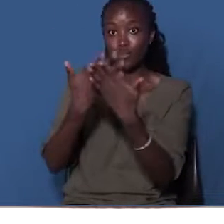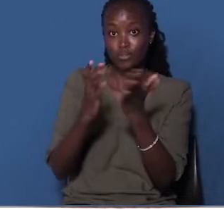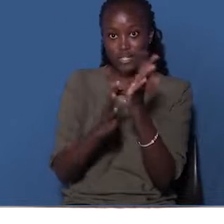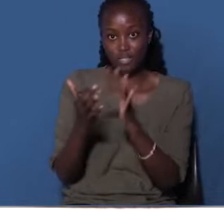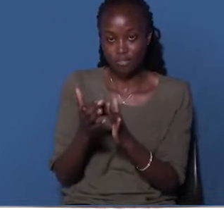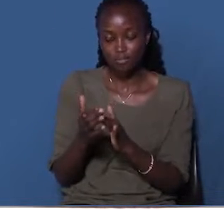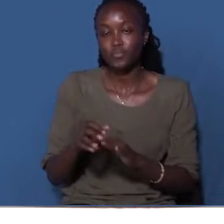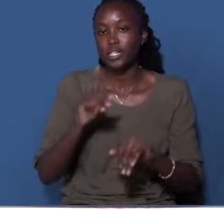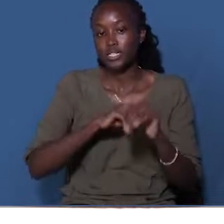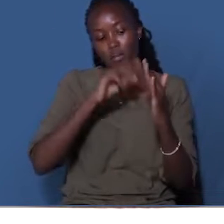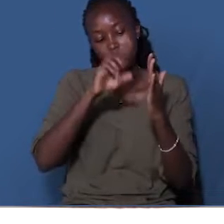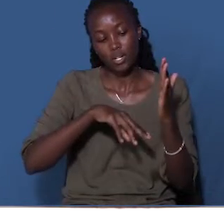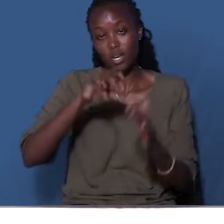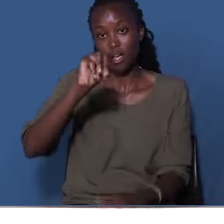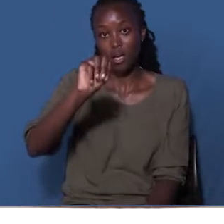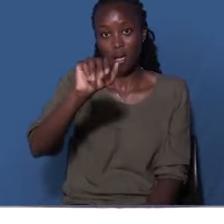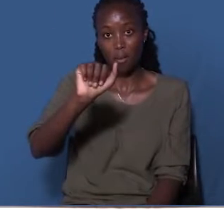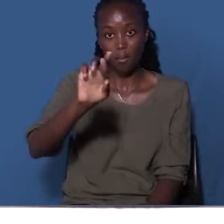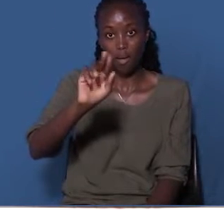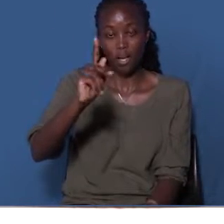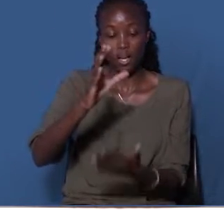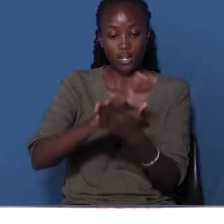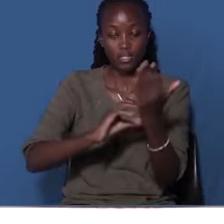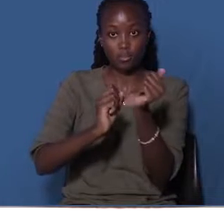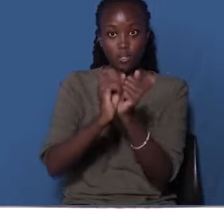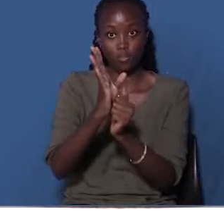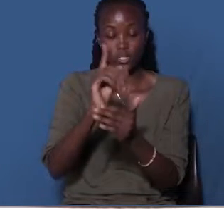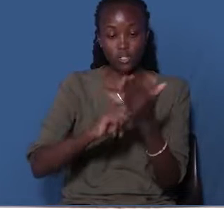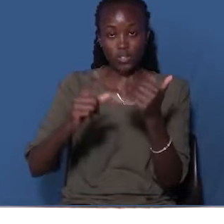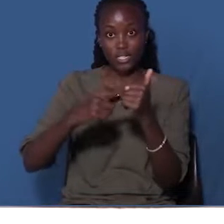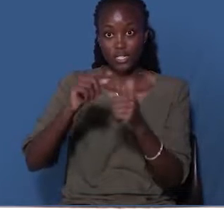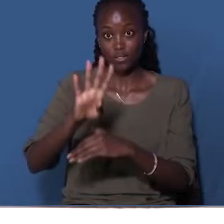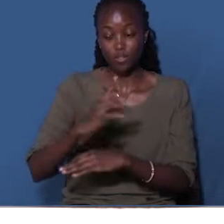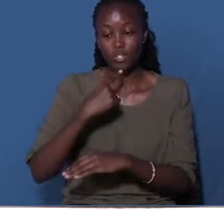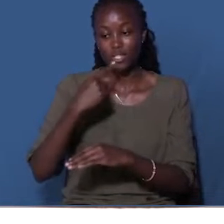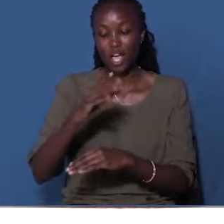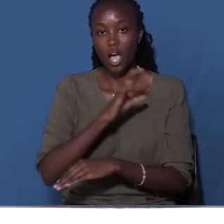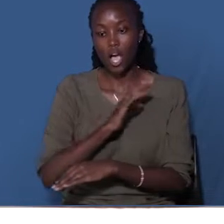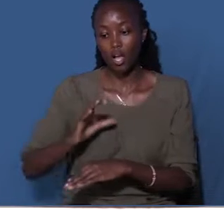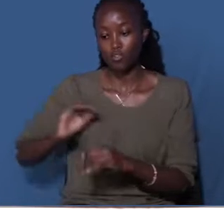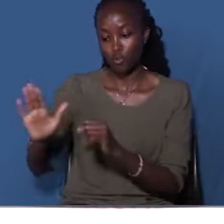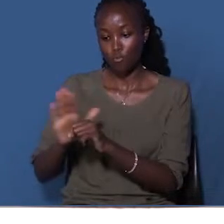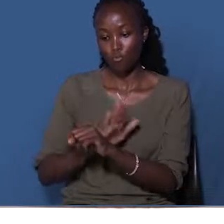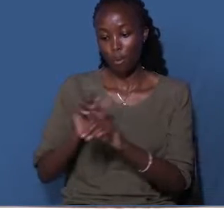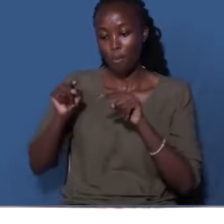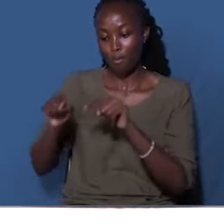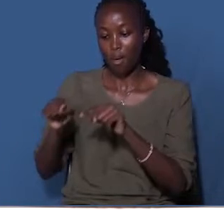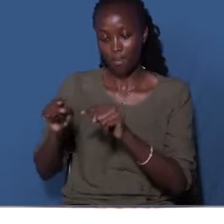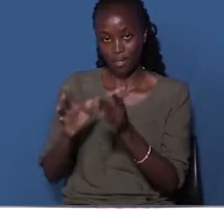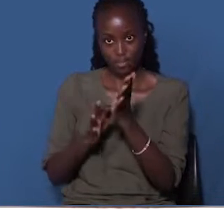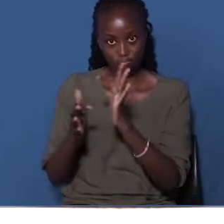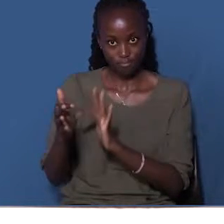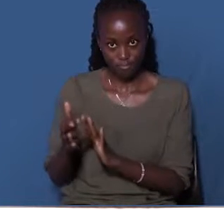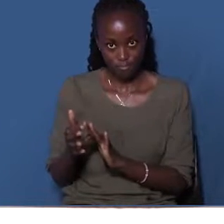14, verse 64, it states that the whole council condemned Jesus, and that could not have happened if Joseph